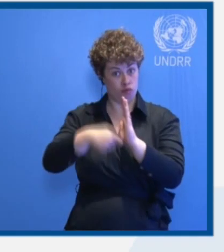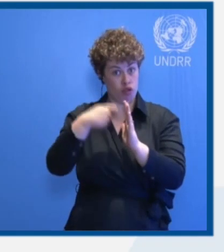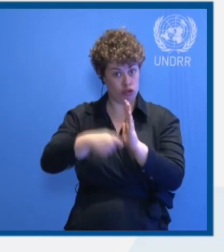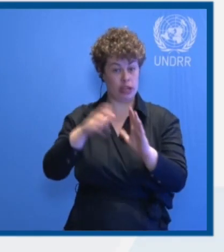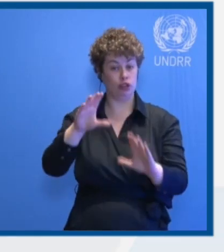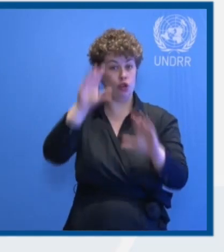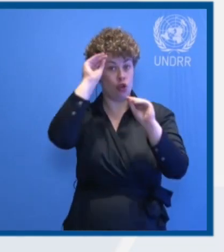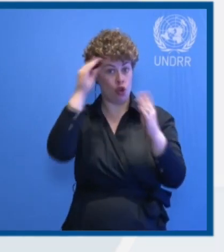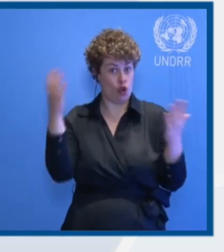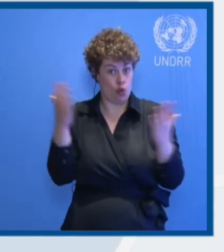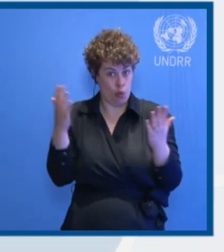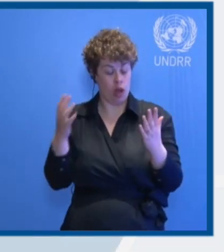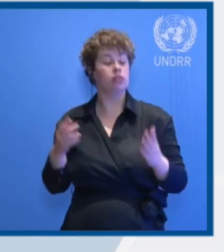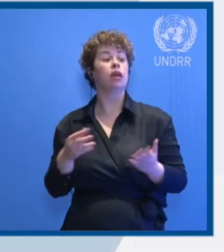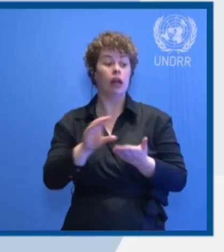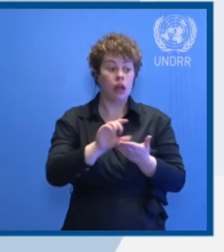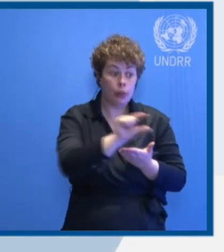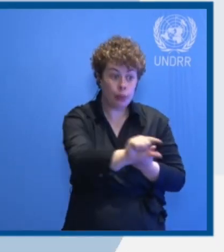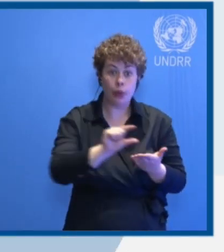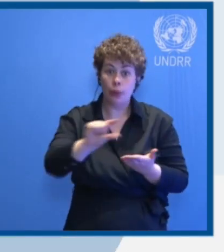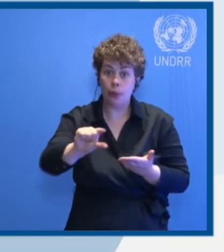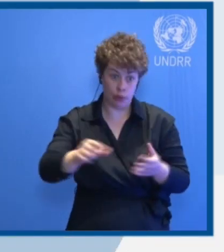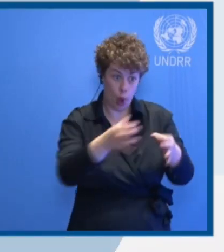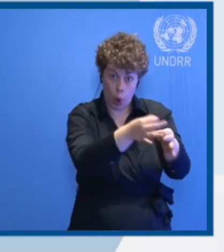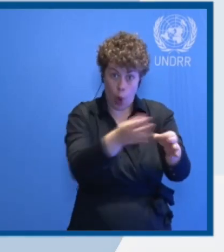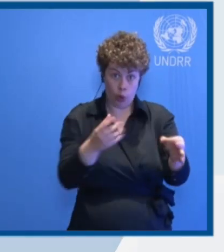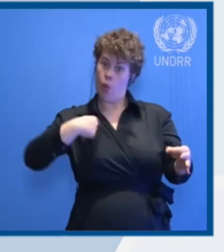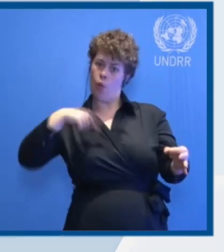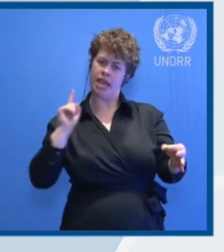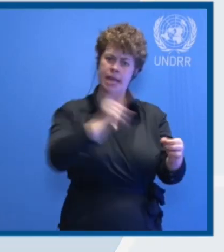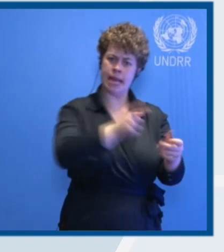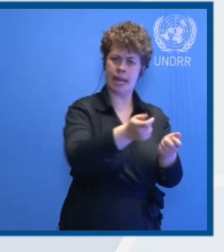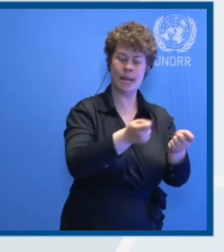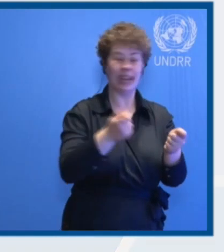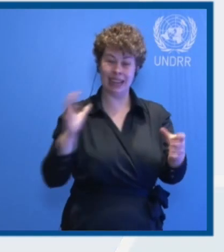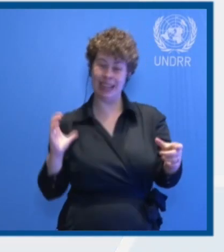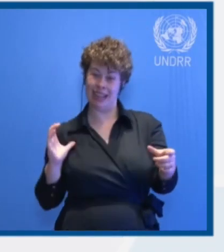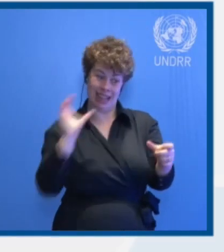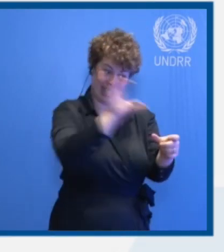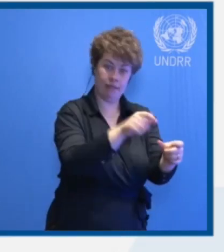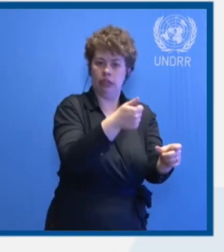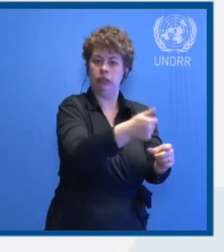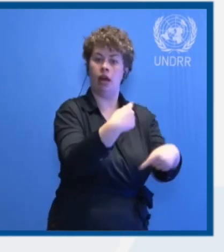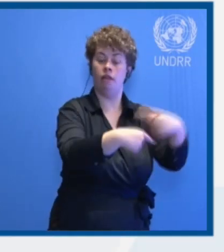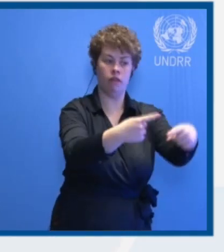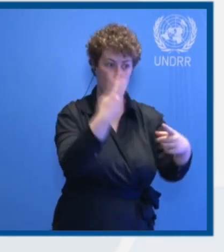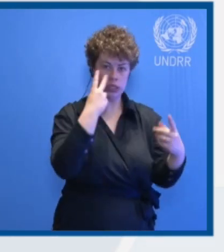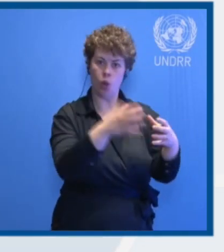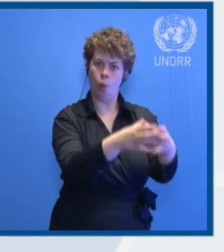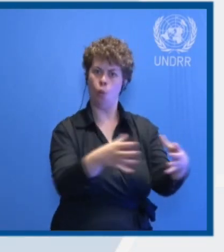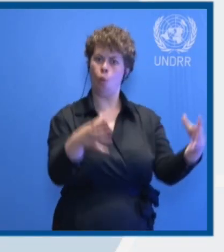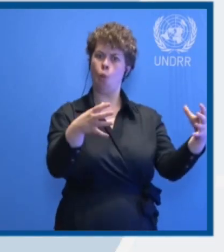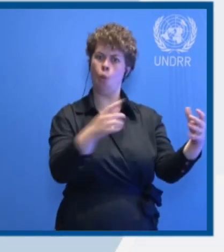in the field. And also we can improve degraded mangrove ecosystem. I think it's very important